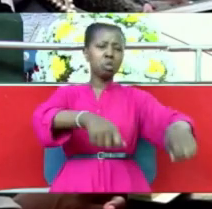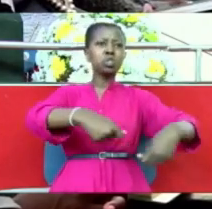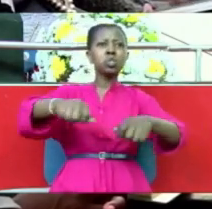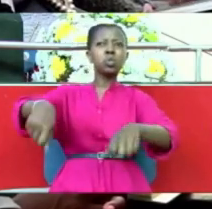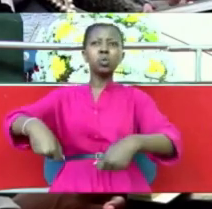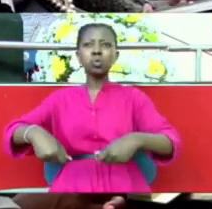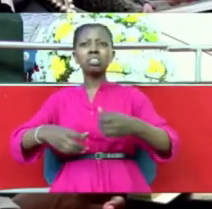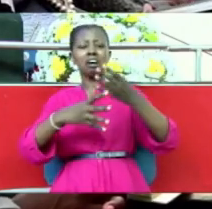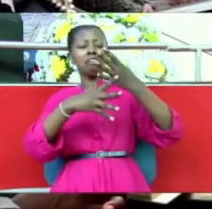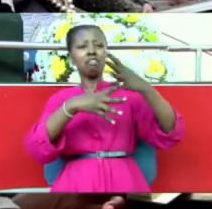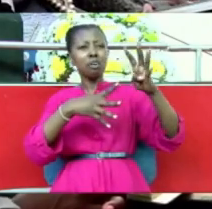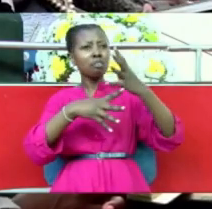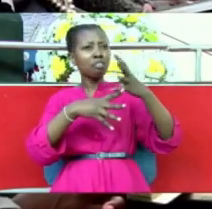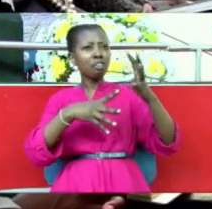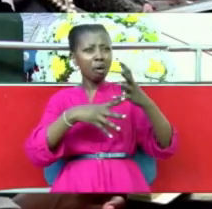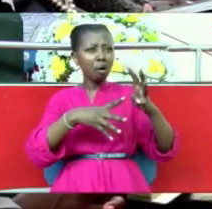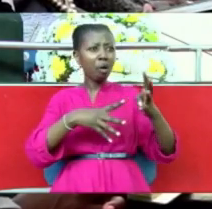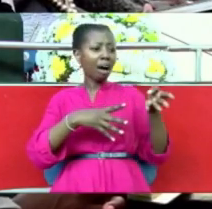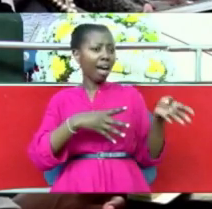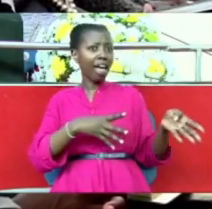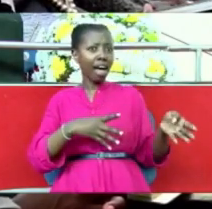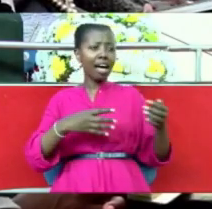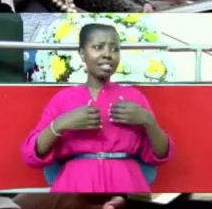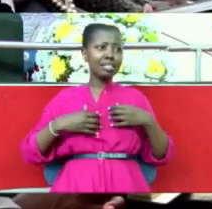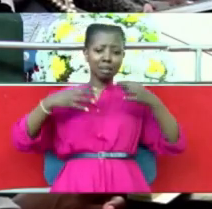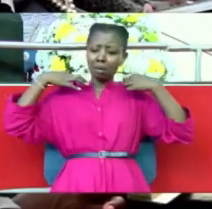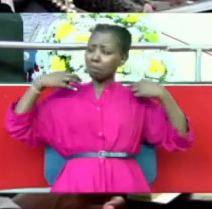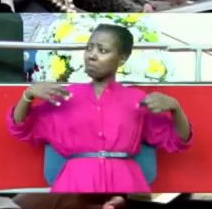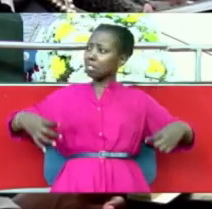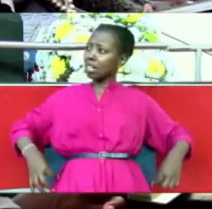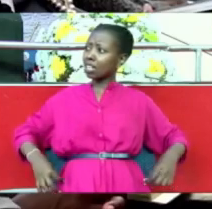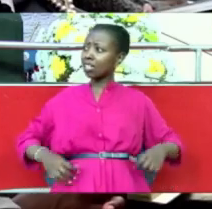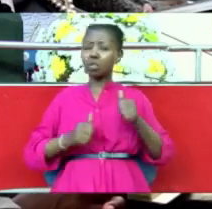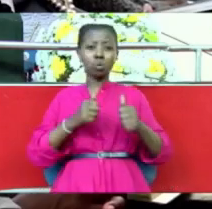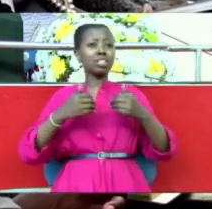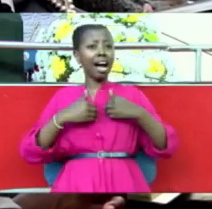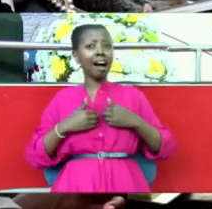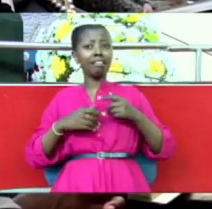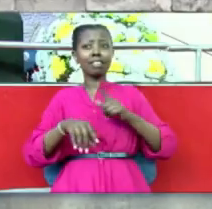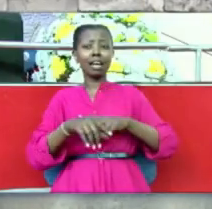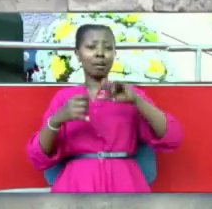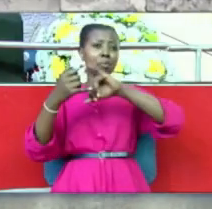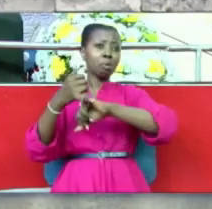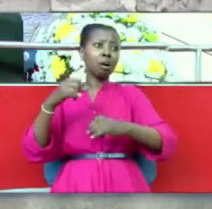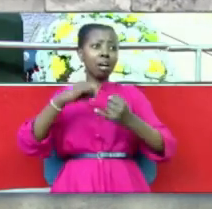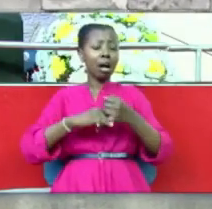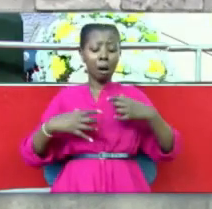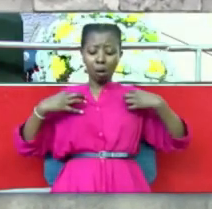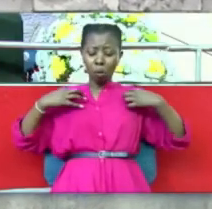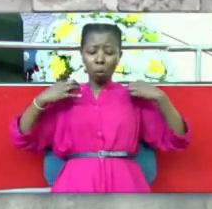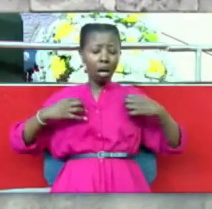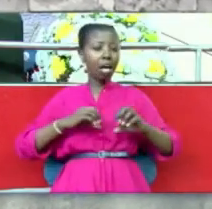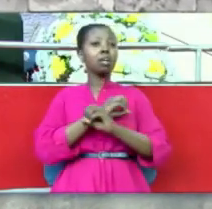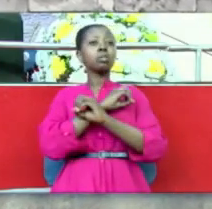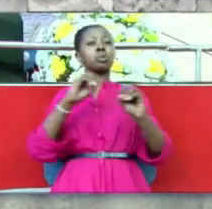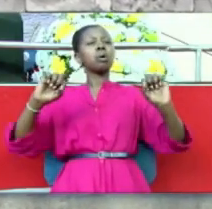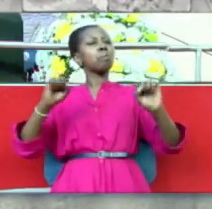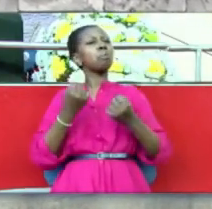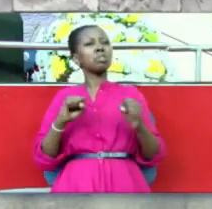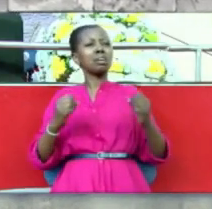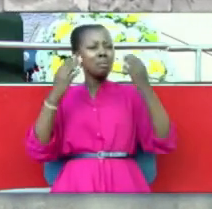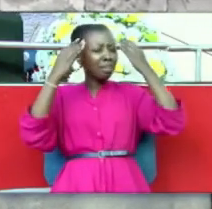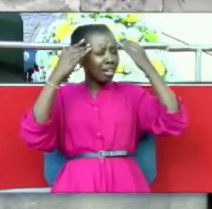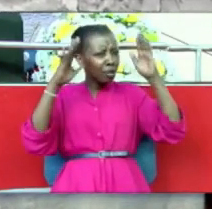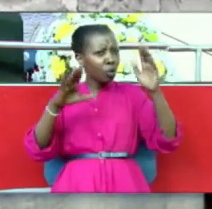And some dresses that you wore when you are getting married. And you cannot fit in them. I don't know what miracle